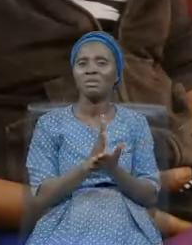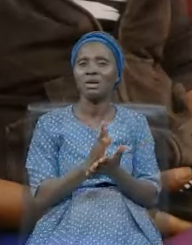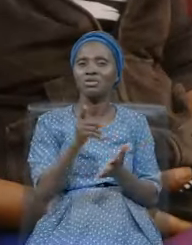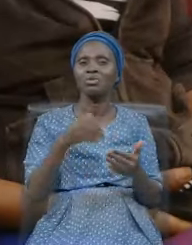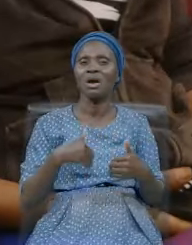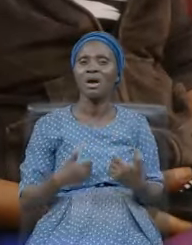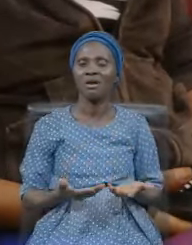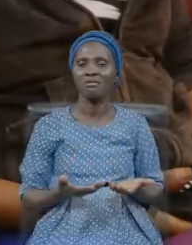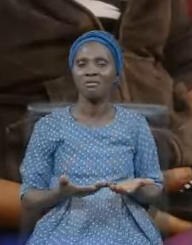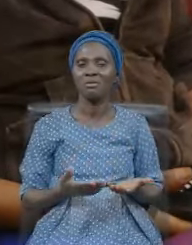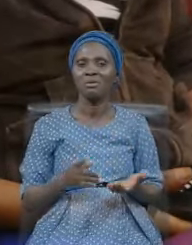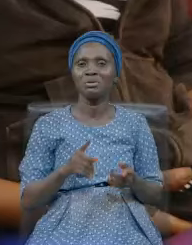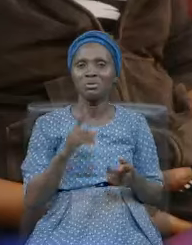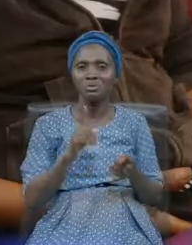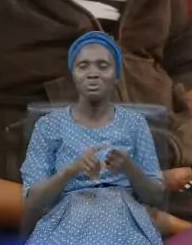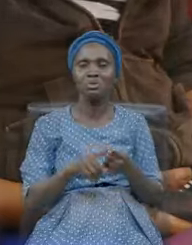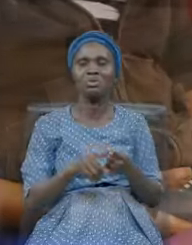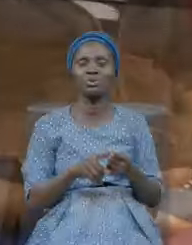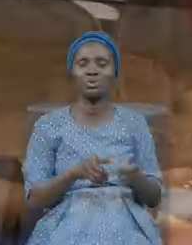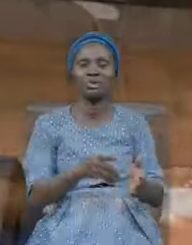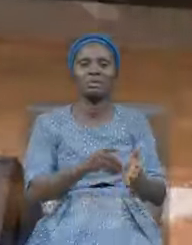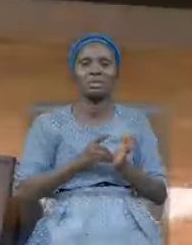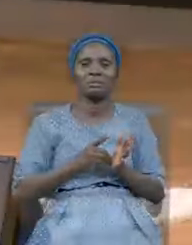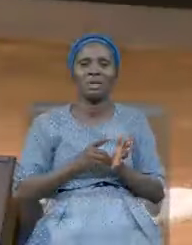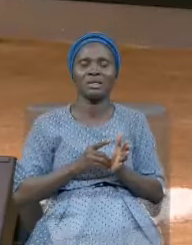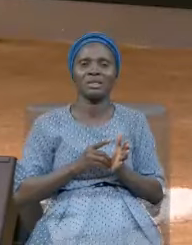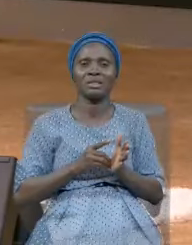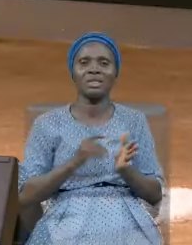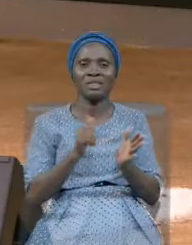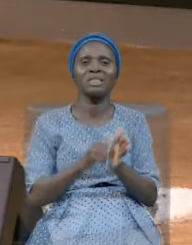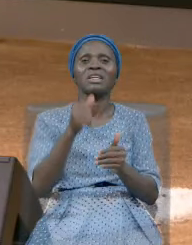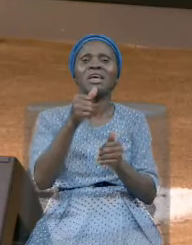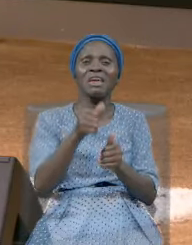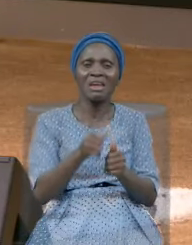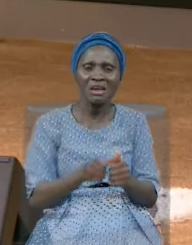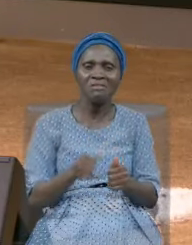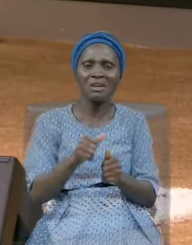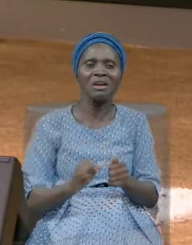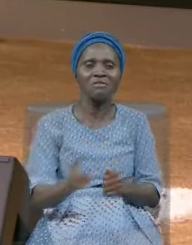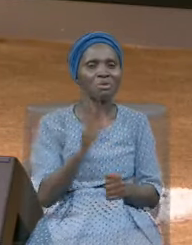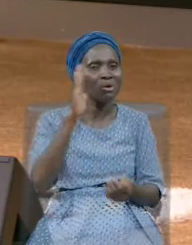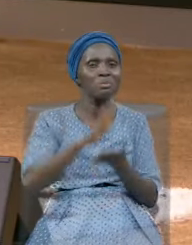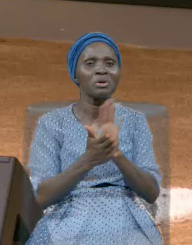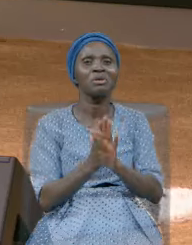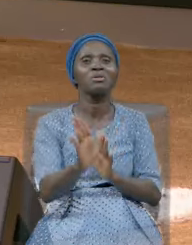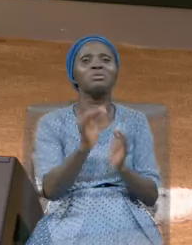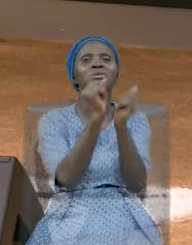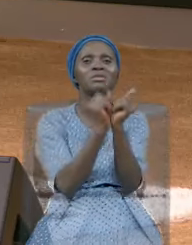that everyone will be your slave, but you don't have long suffering or